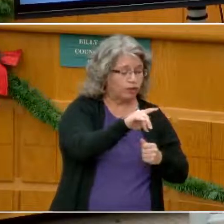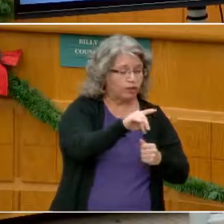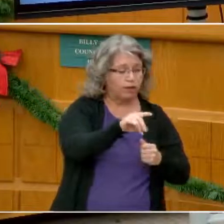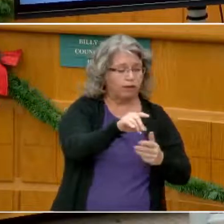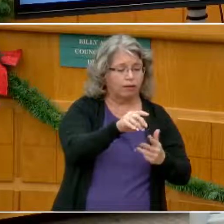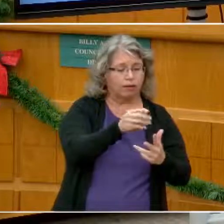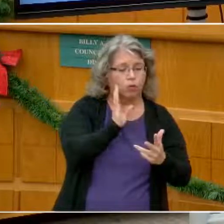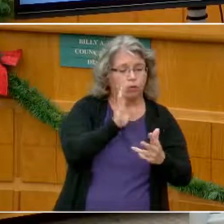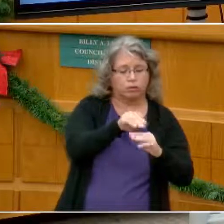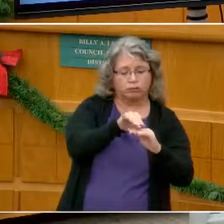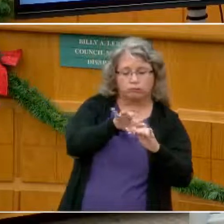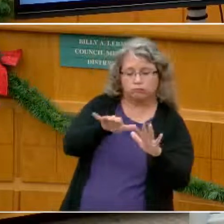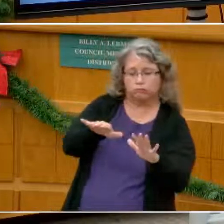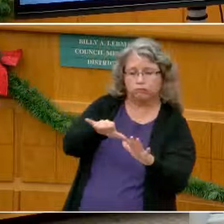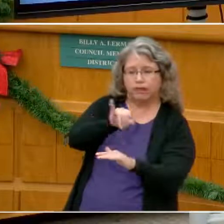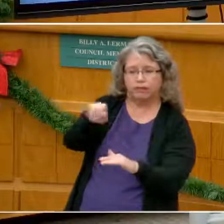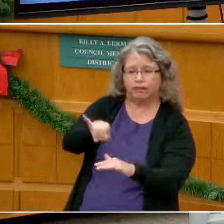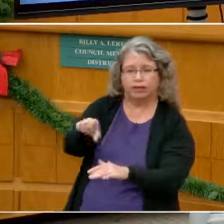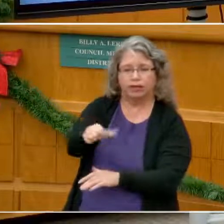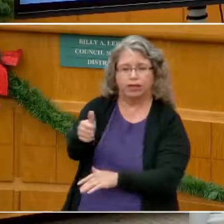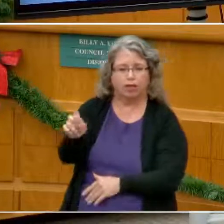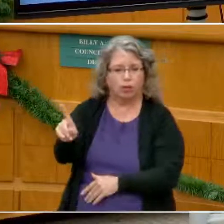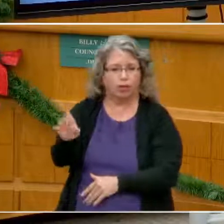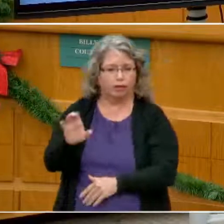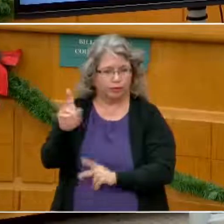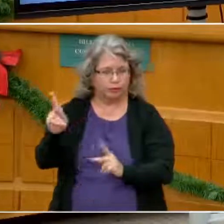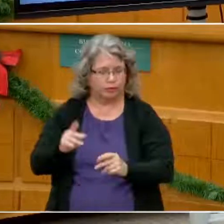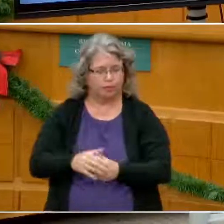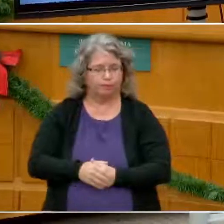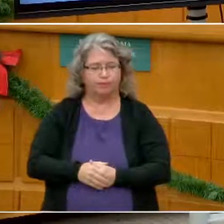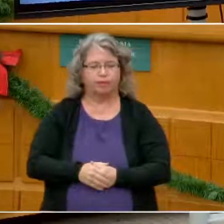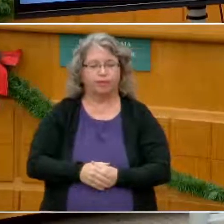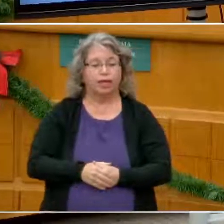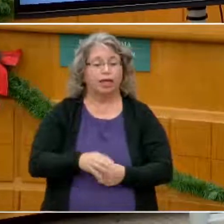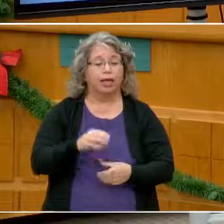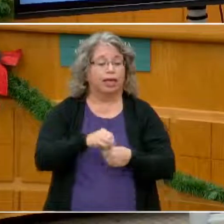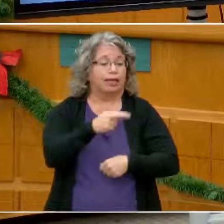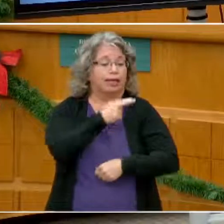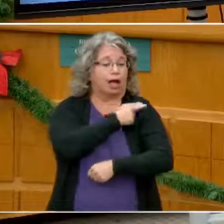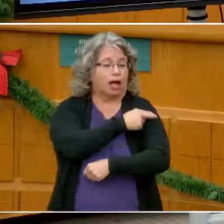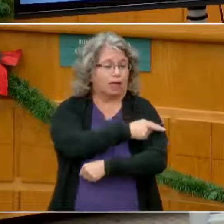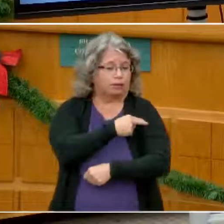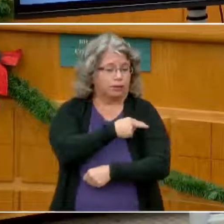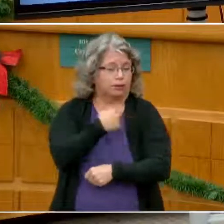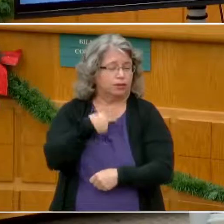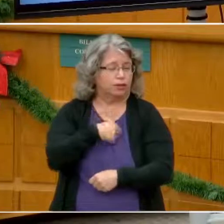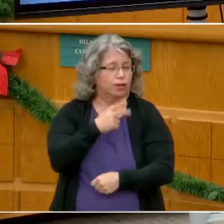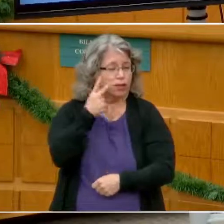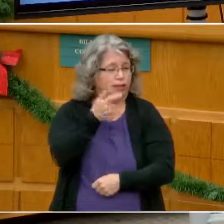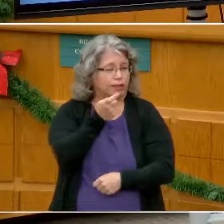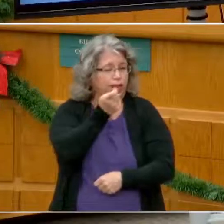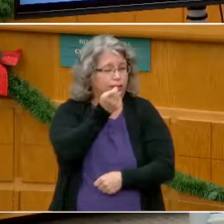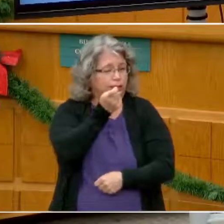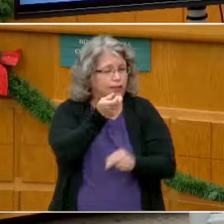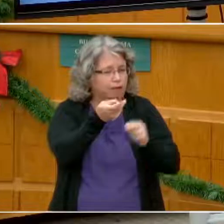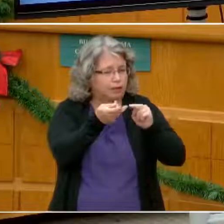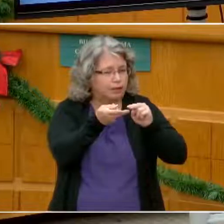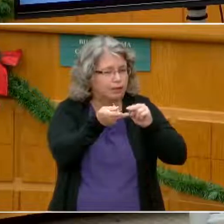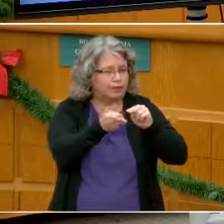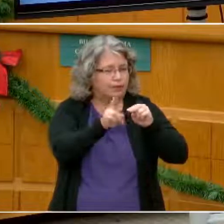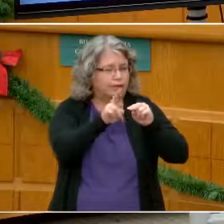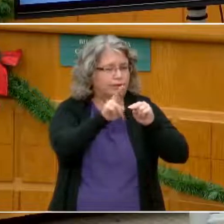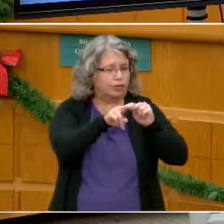these reinfections rise. In the hospitals, we are seeing a little bit of an upwards trend in the hospitalizations due to